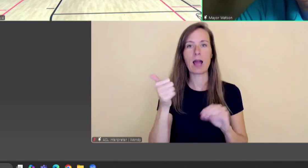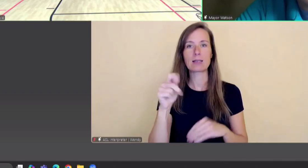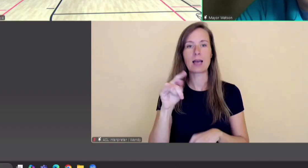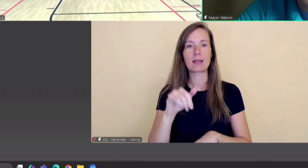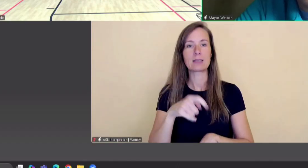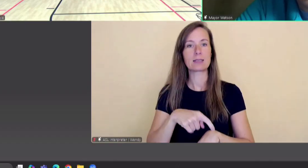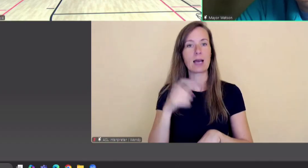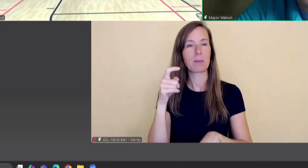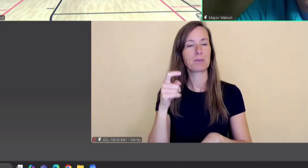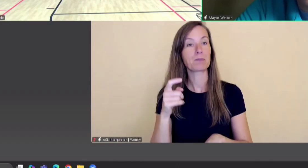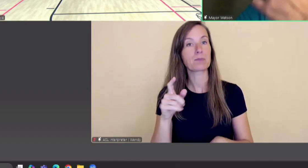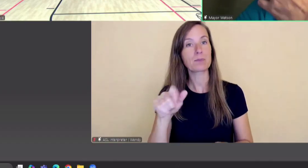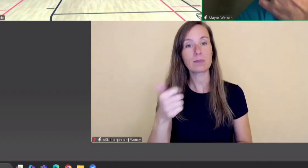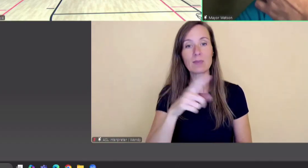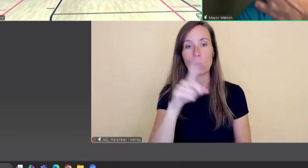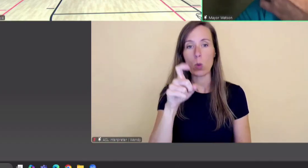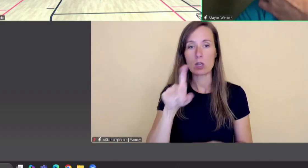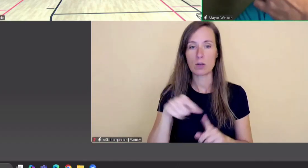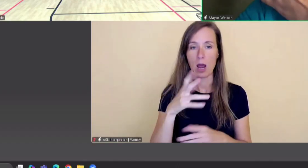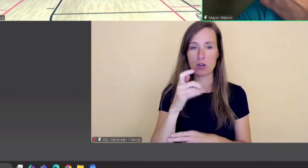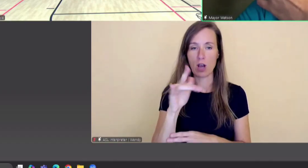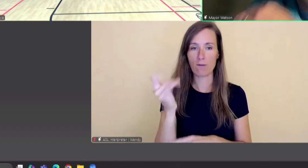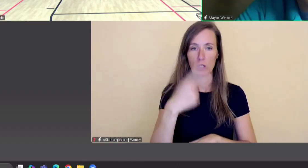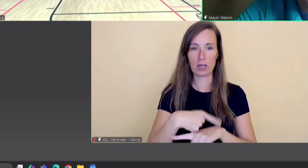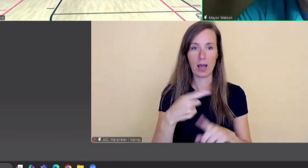Any questions about Cheverly Day from the council?